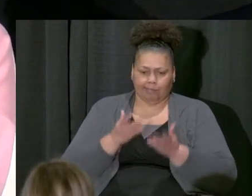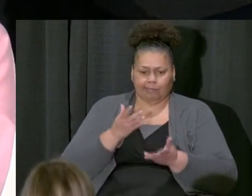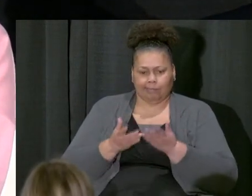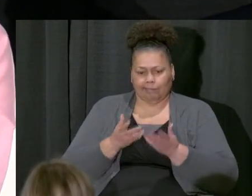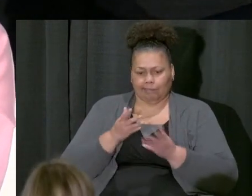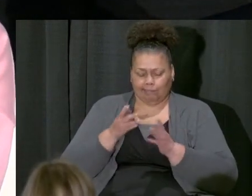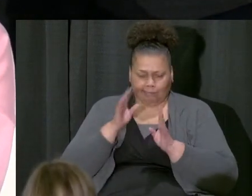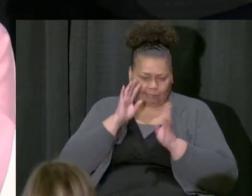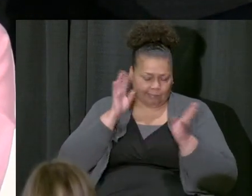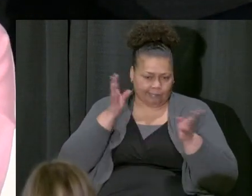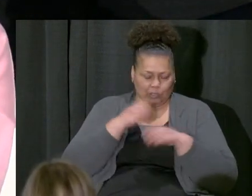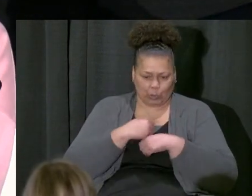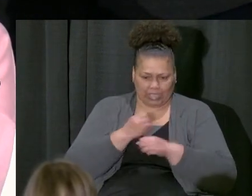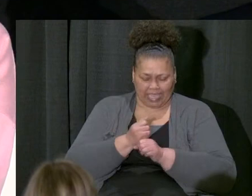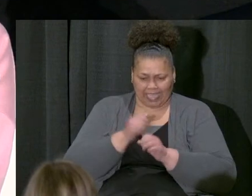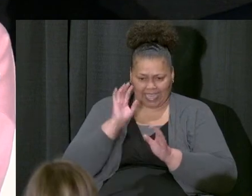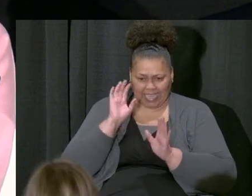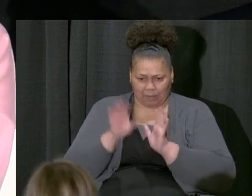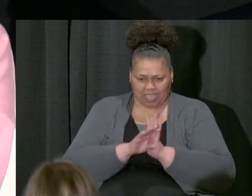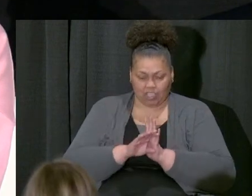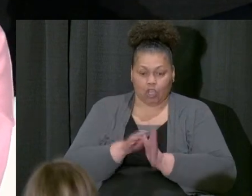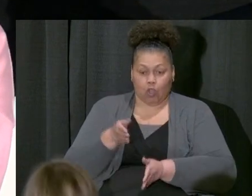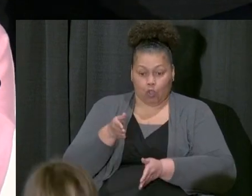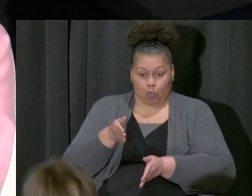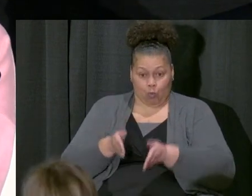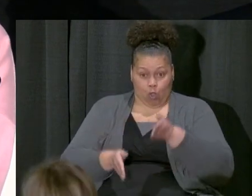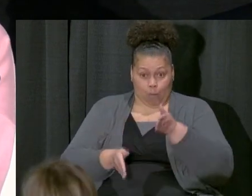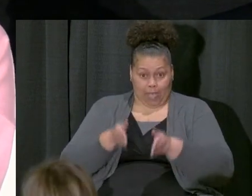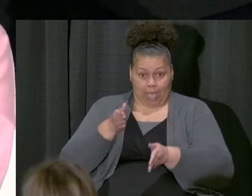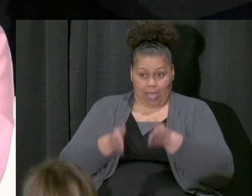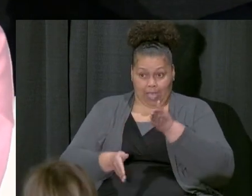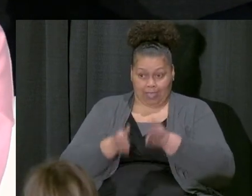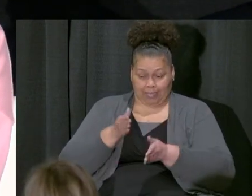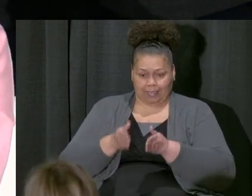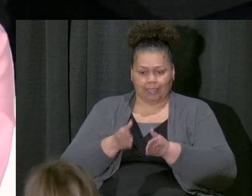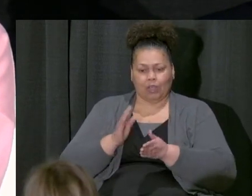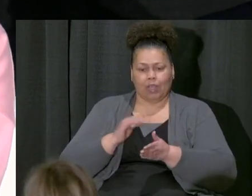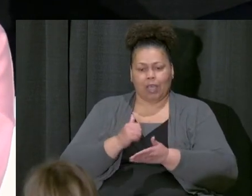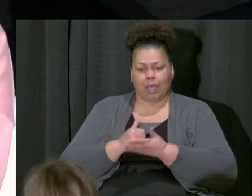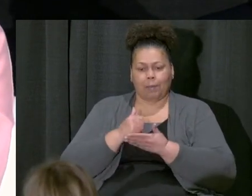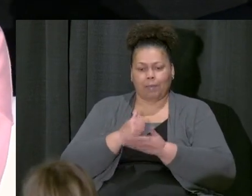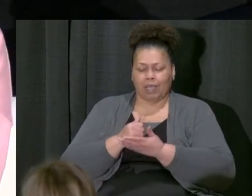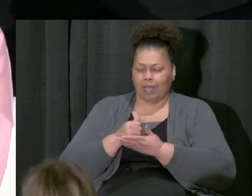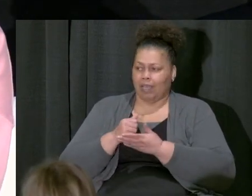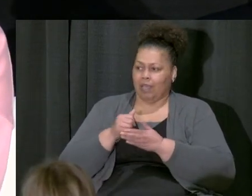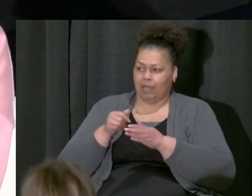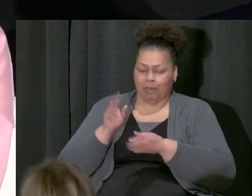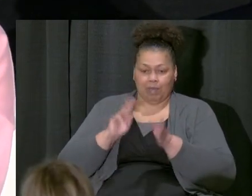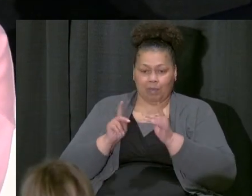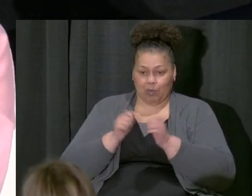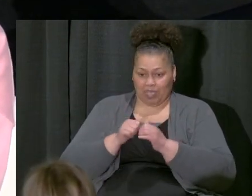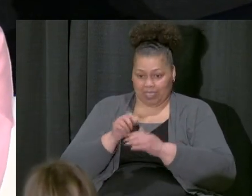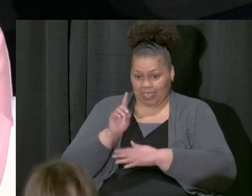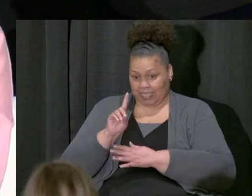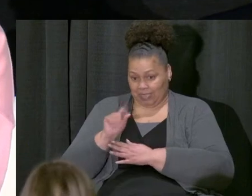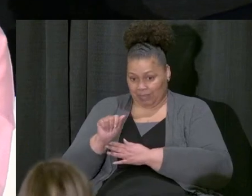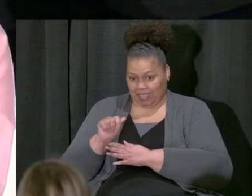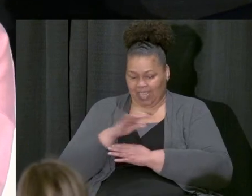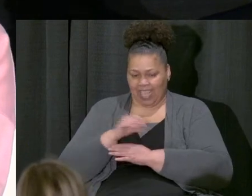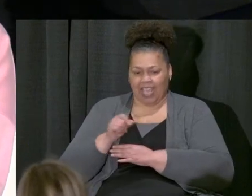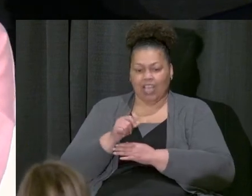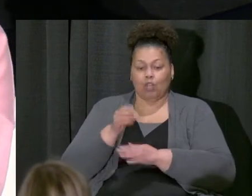an image, the robot help people with disabilities, and the robot is surrounded by